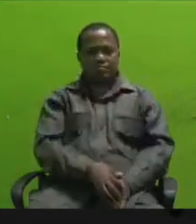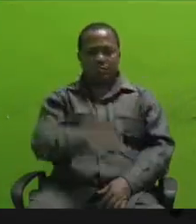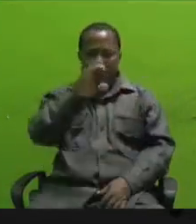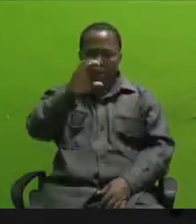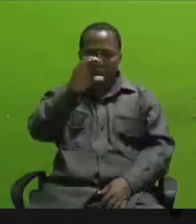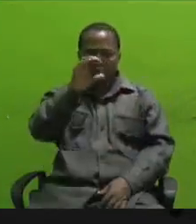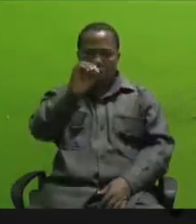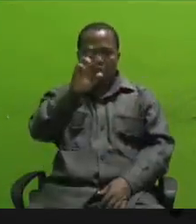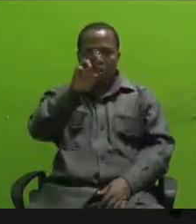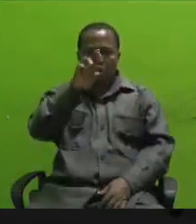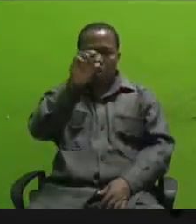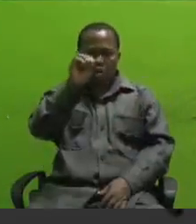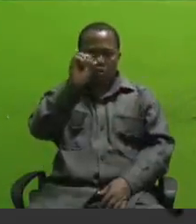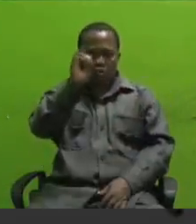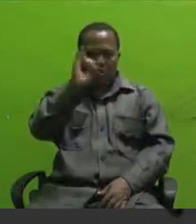Corrosive.